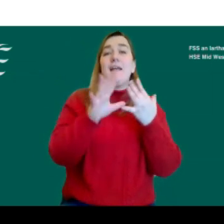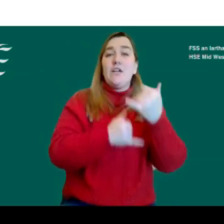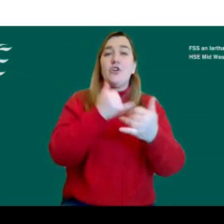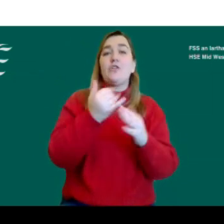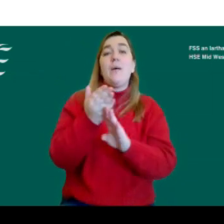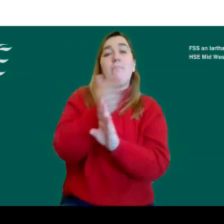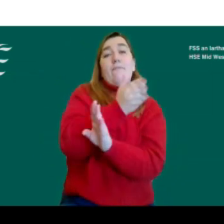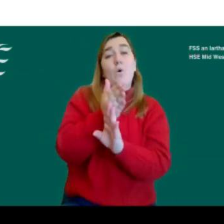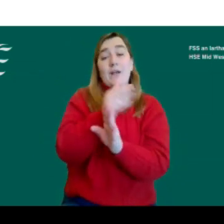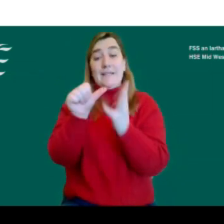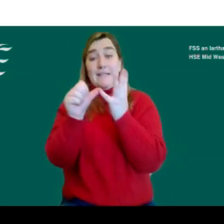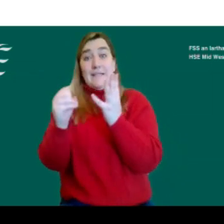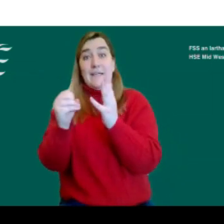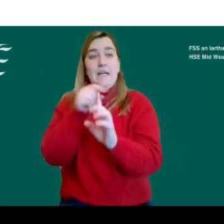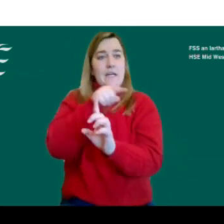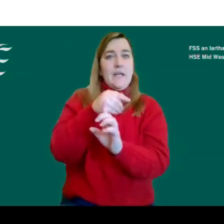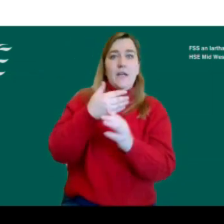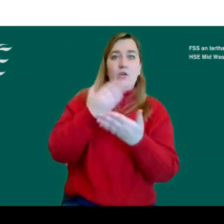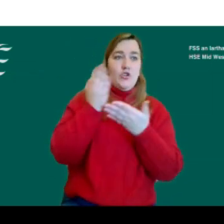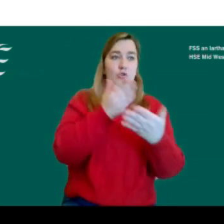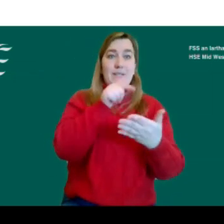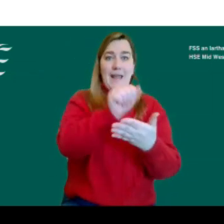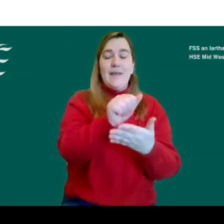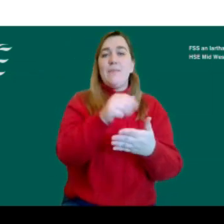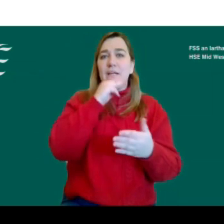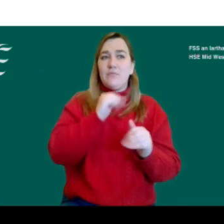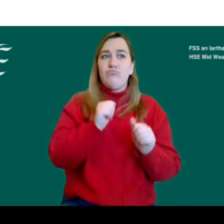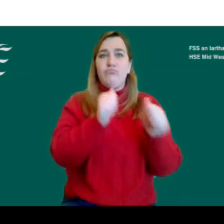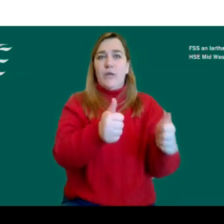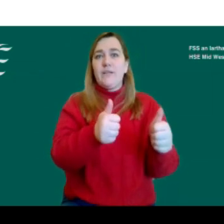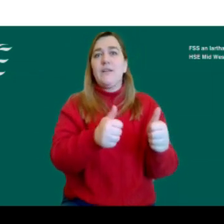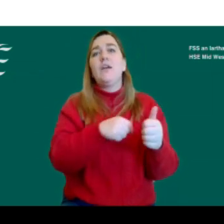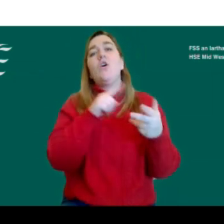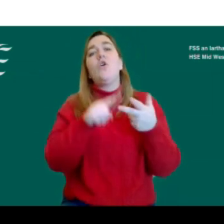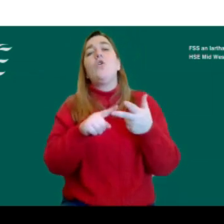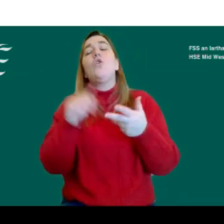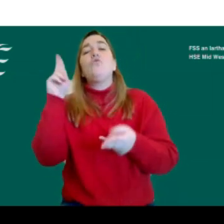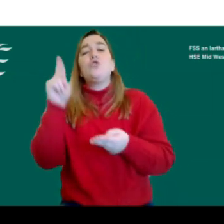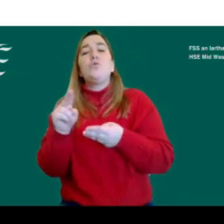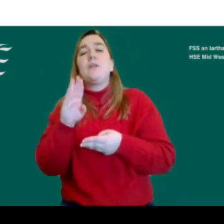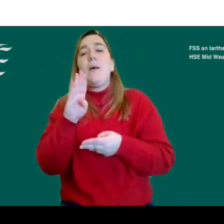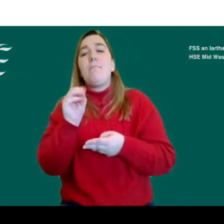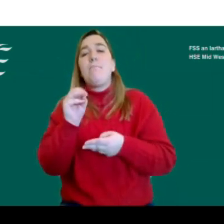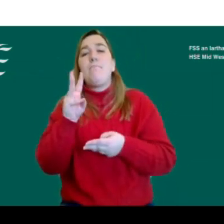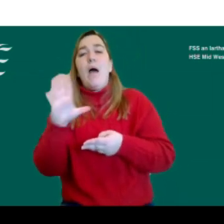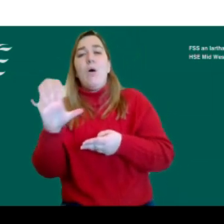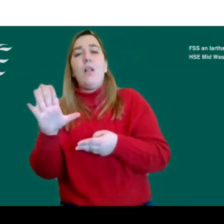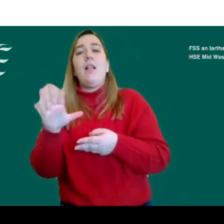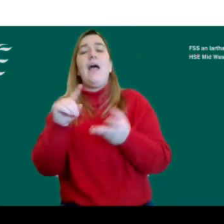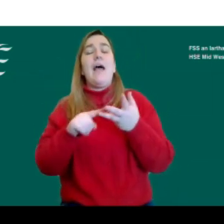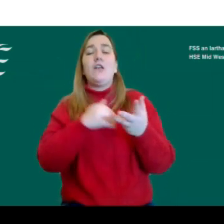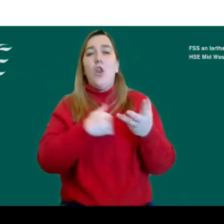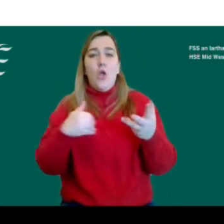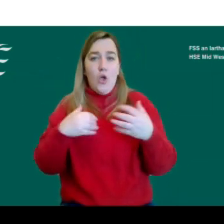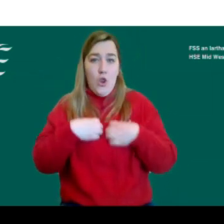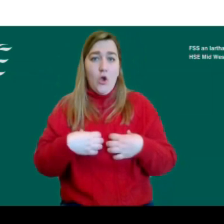bowel cancer, and lung cancer and bowel cancer kill women a lot. They're high up on the list of what kills women. But look at the frailty stuff. So the falls